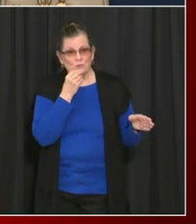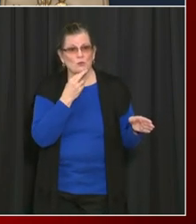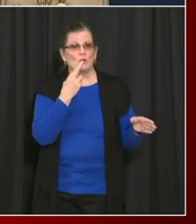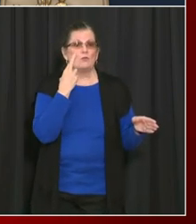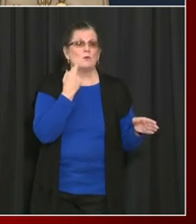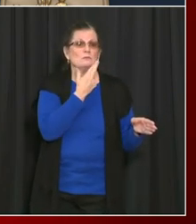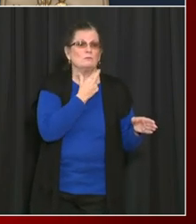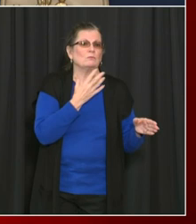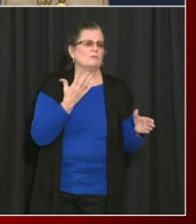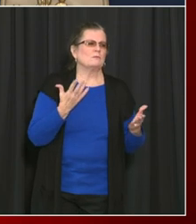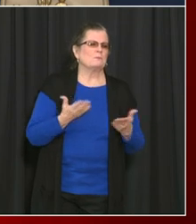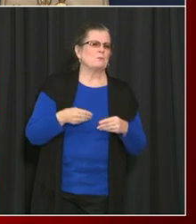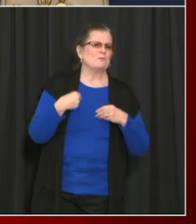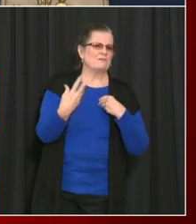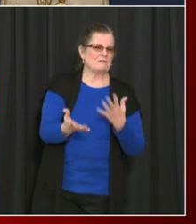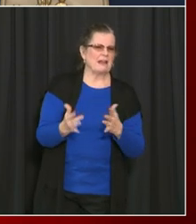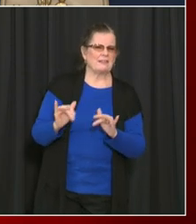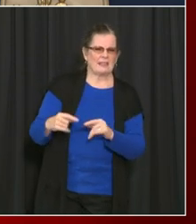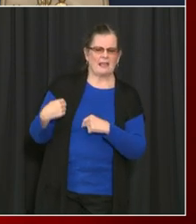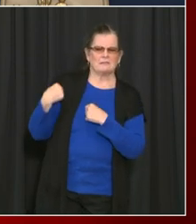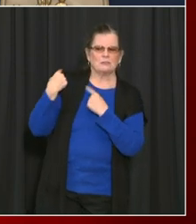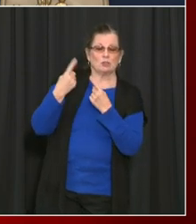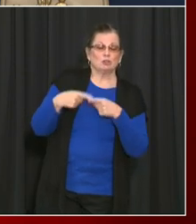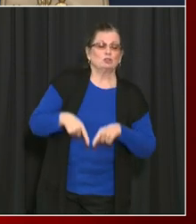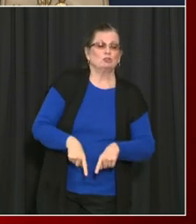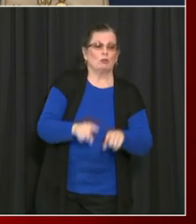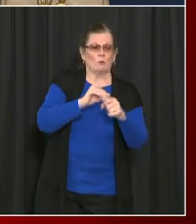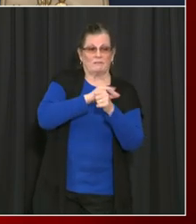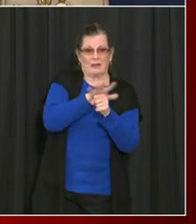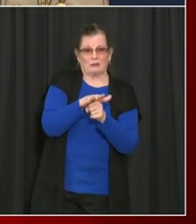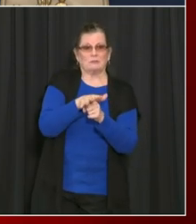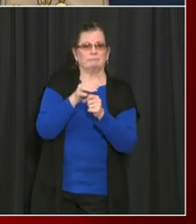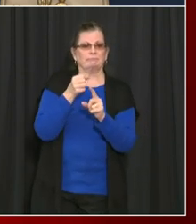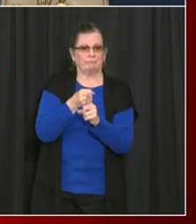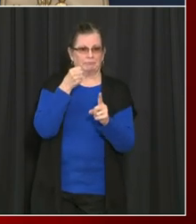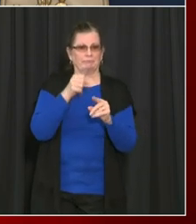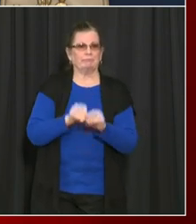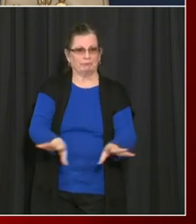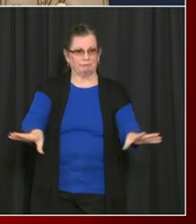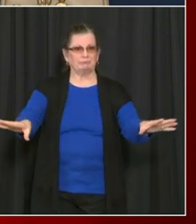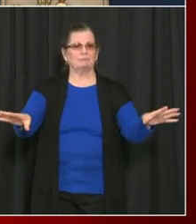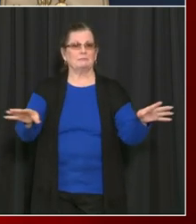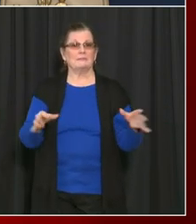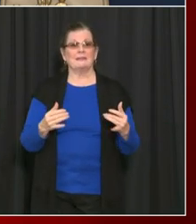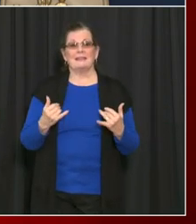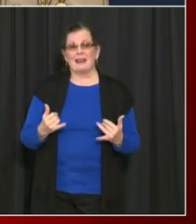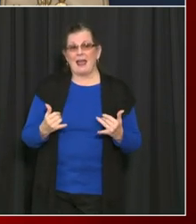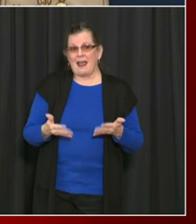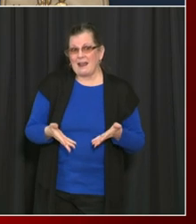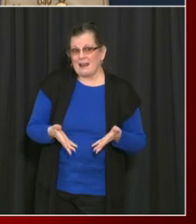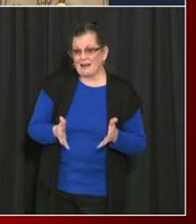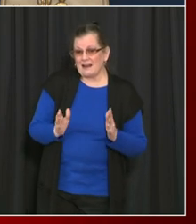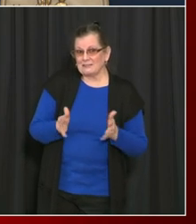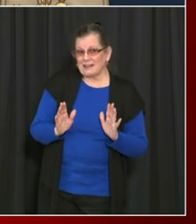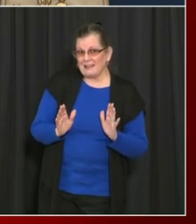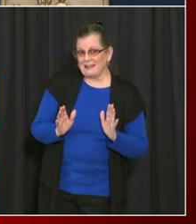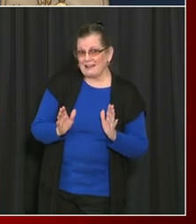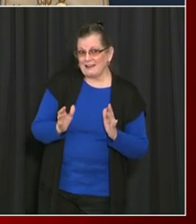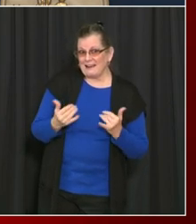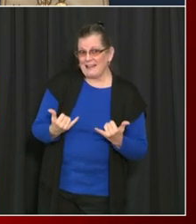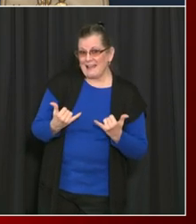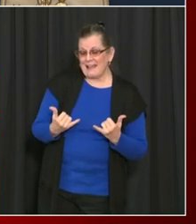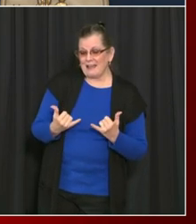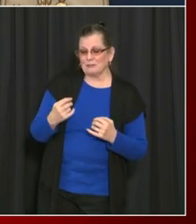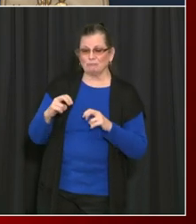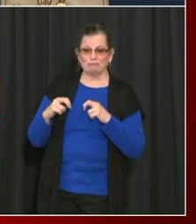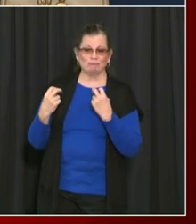been providing throughout this pandemic, we are now allowing outdoor diners. So